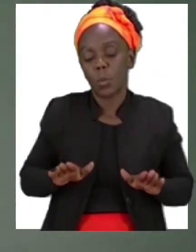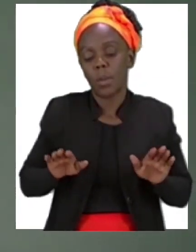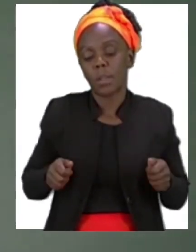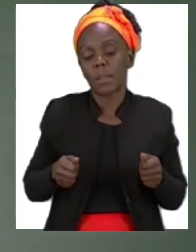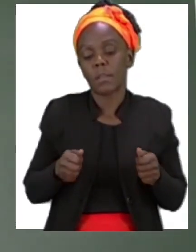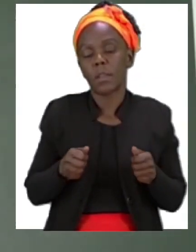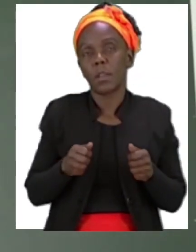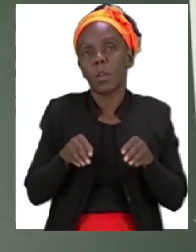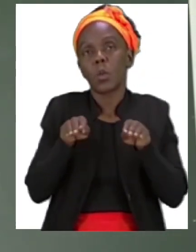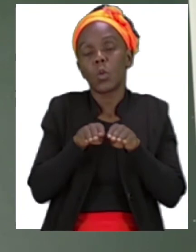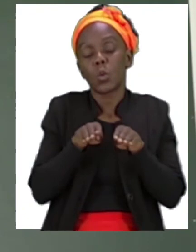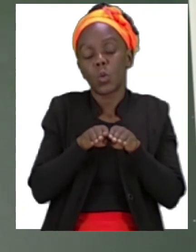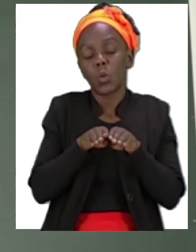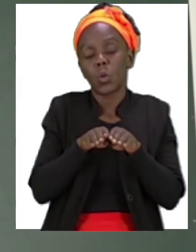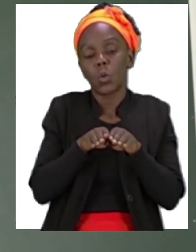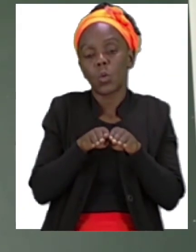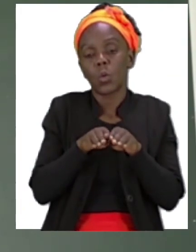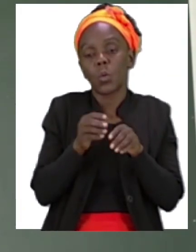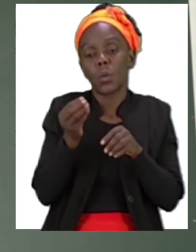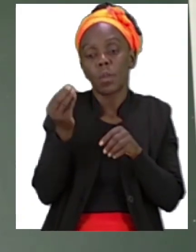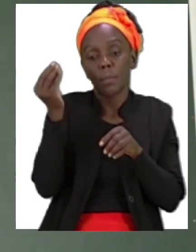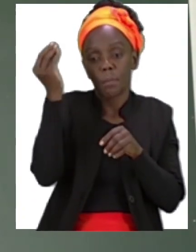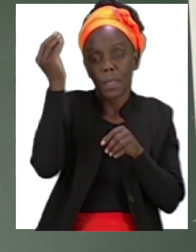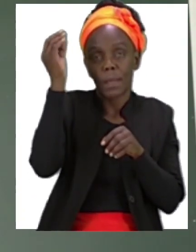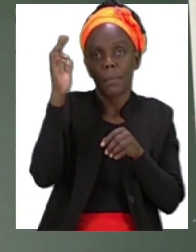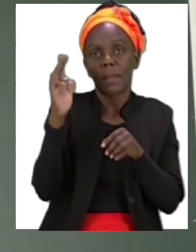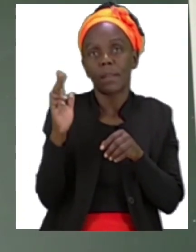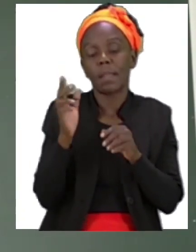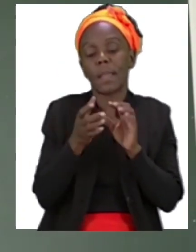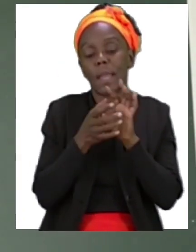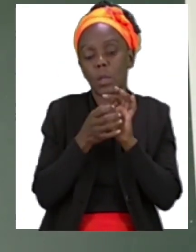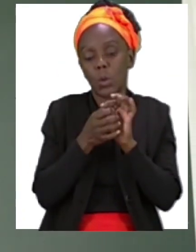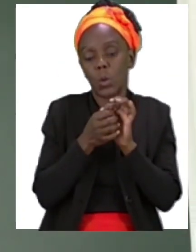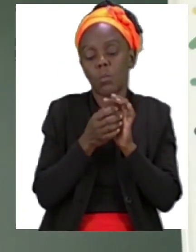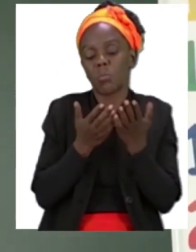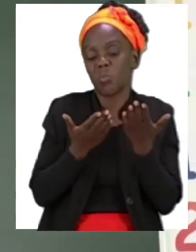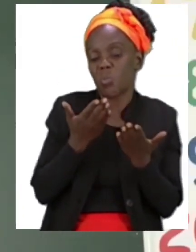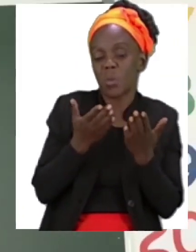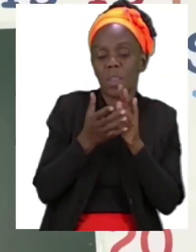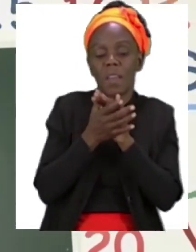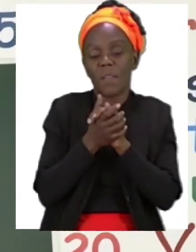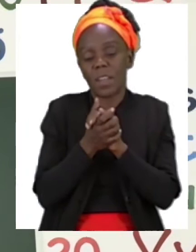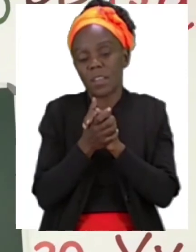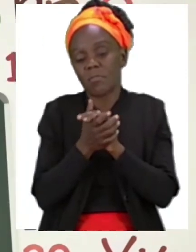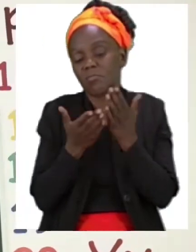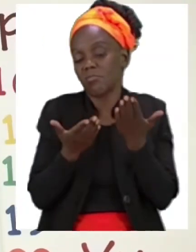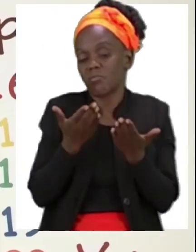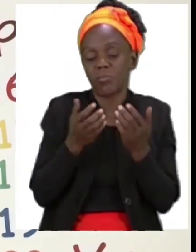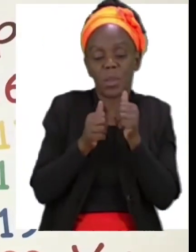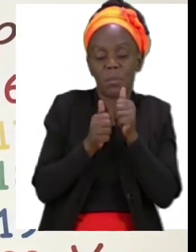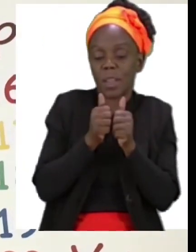is full of information and you can do it with a friend, with a brother or